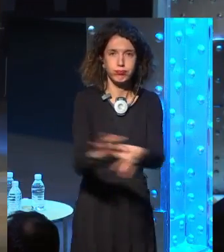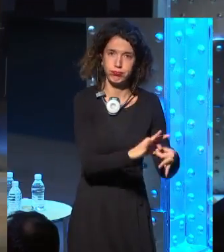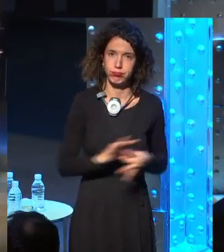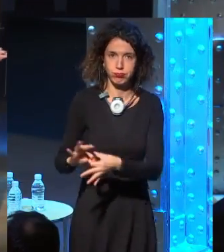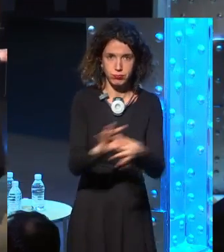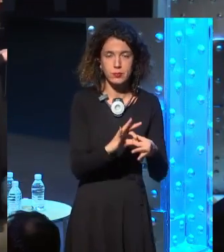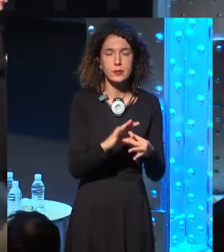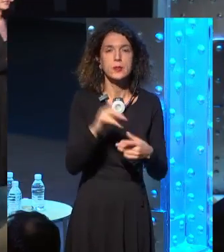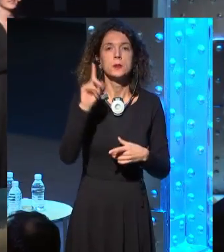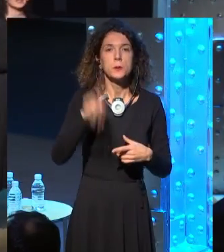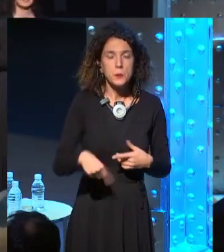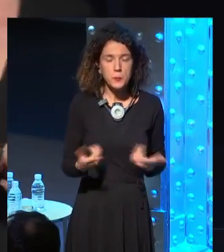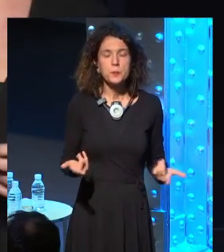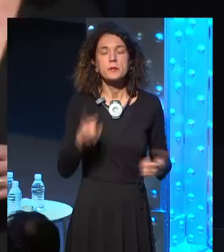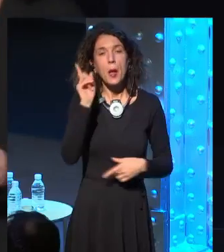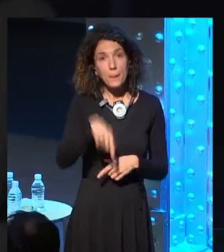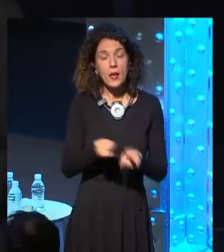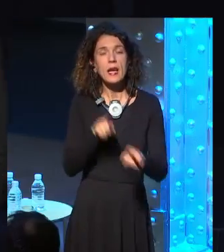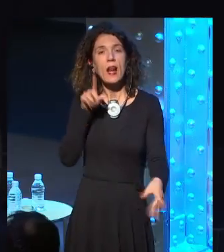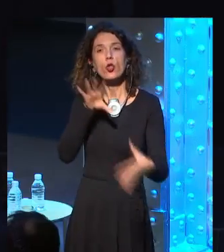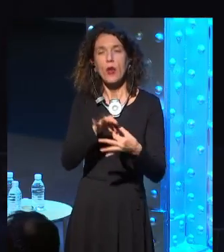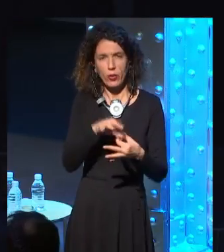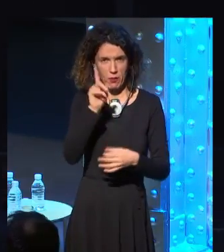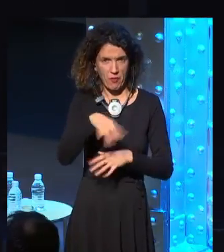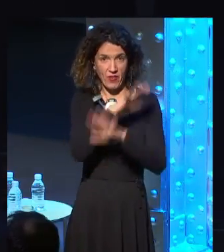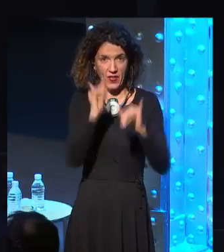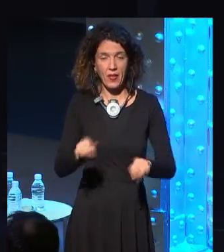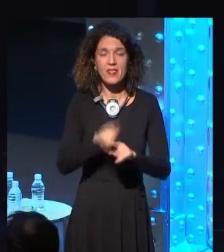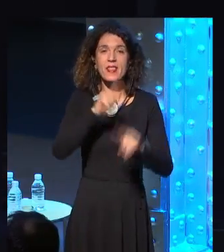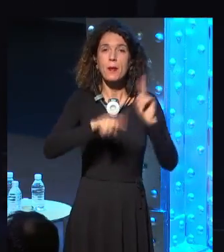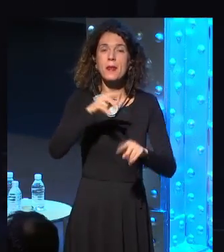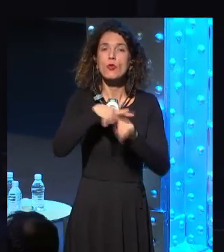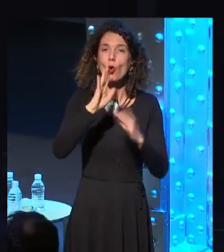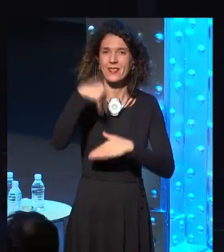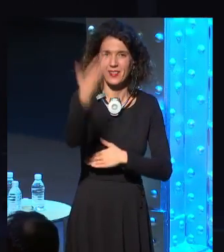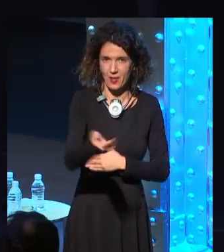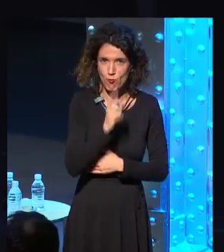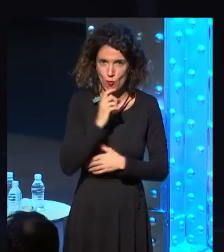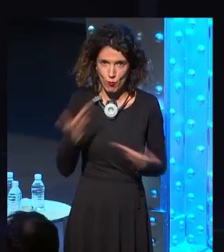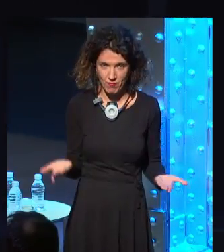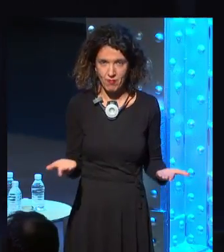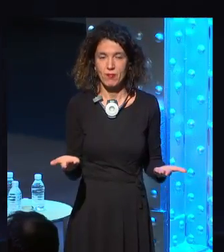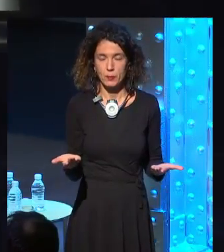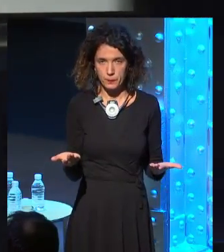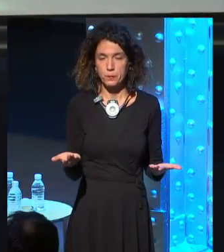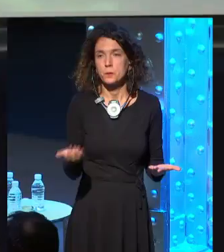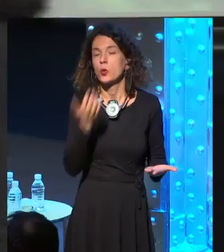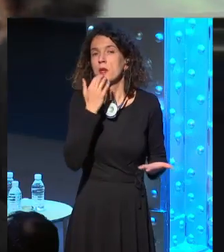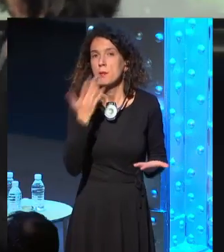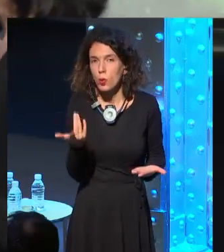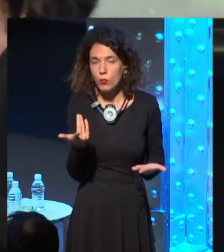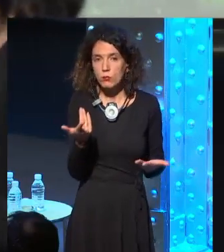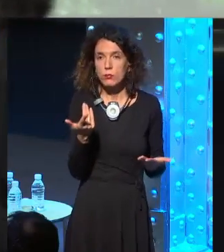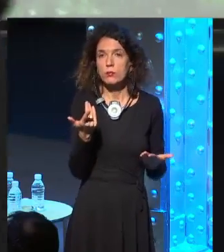then it is very related to the external conditions. And if we study definitions of